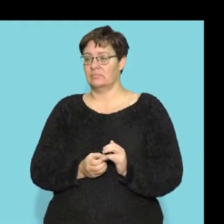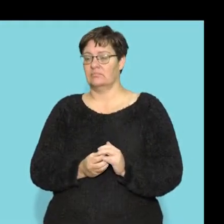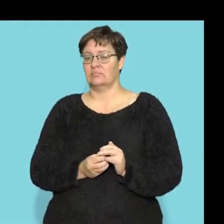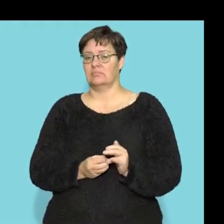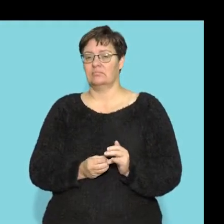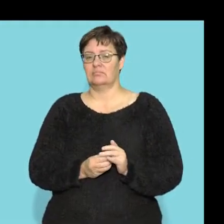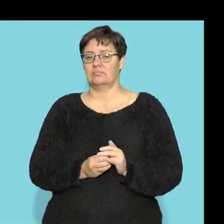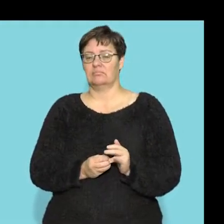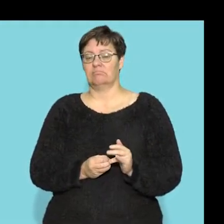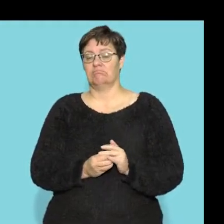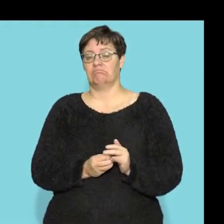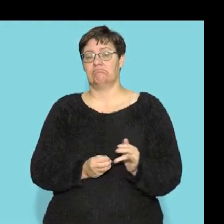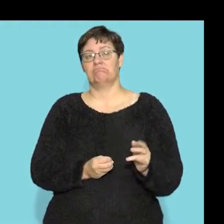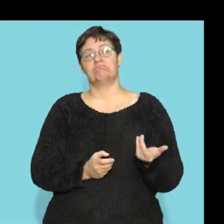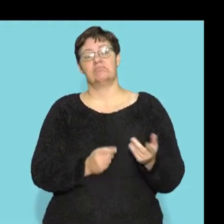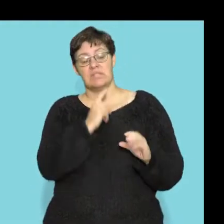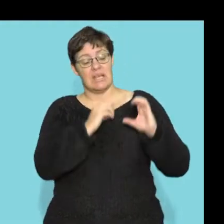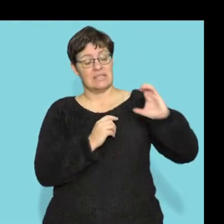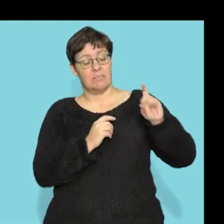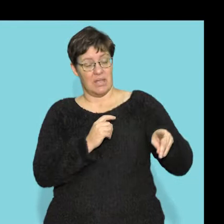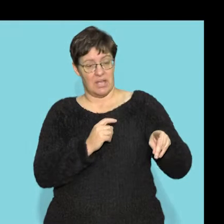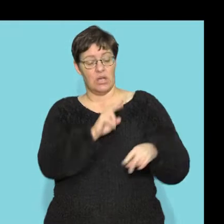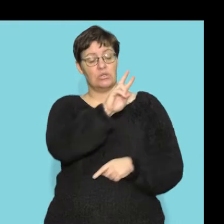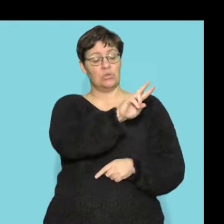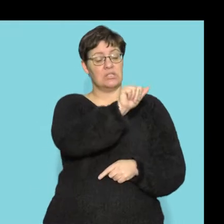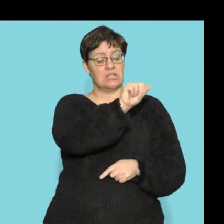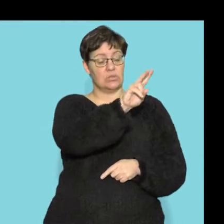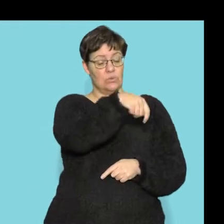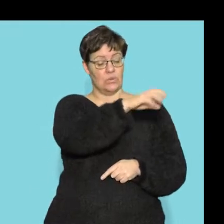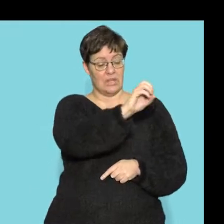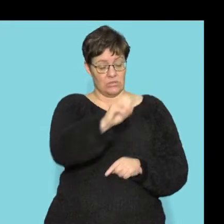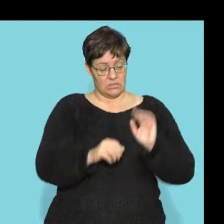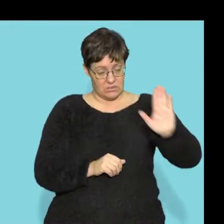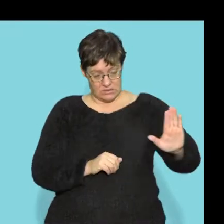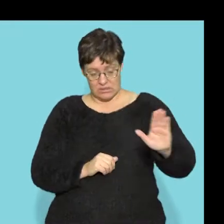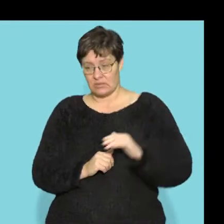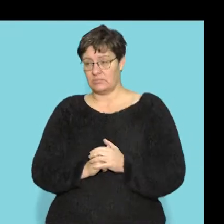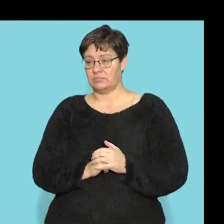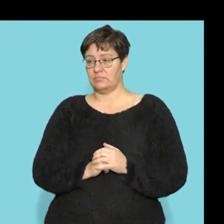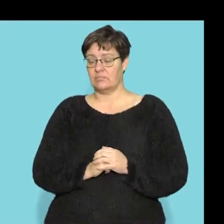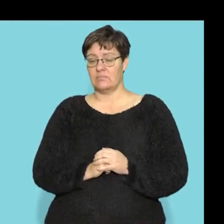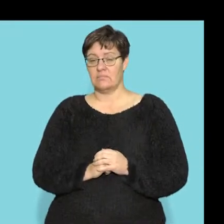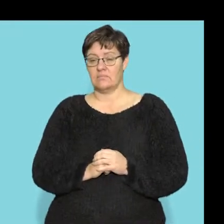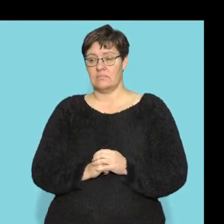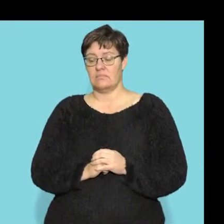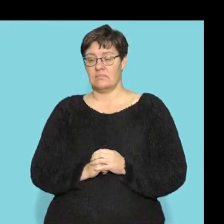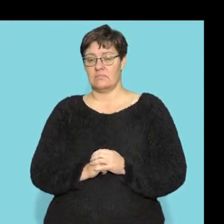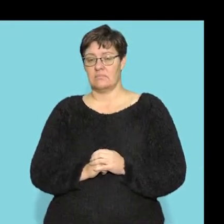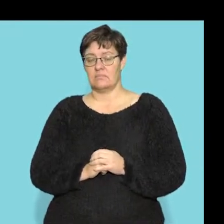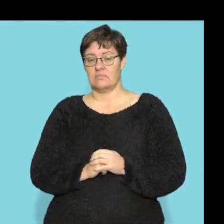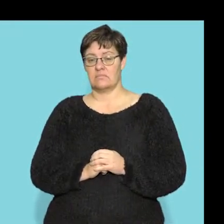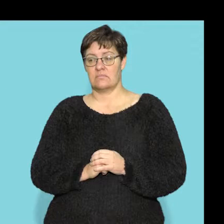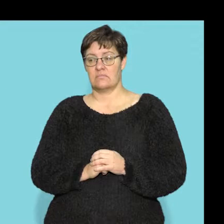So we say fine. The cost price is 262,000. There's my 262,000, which is my cost